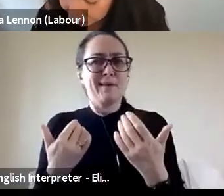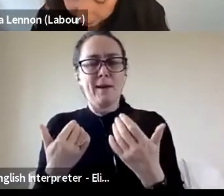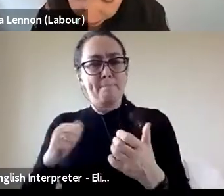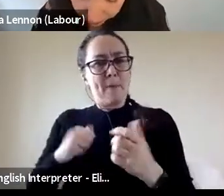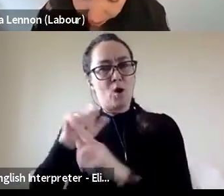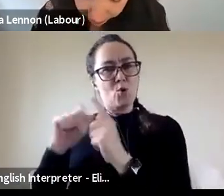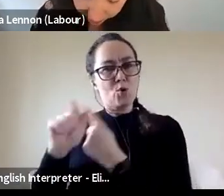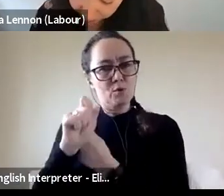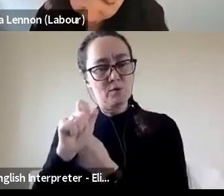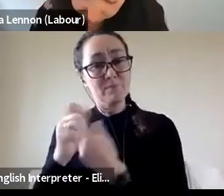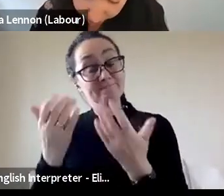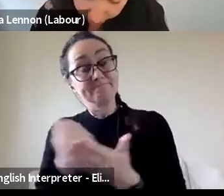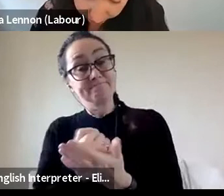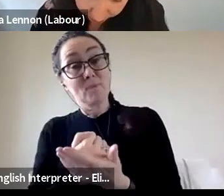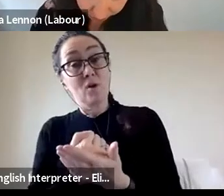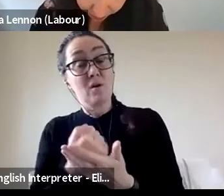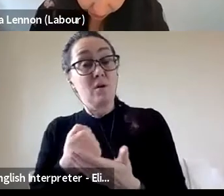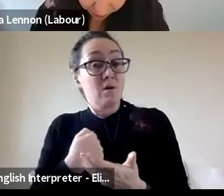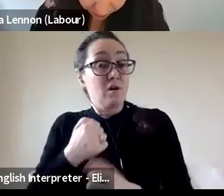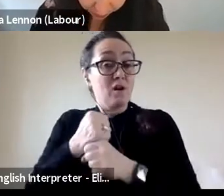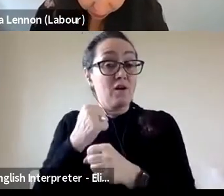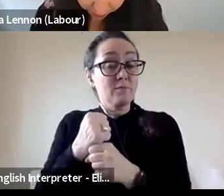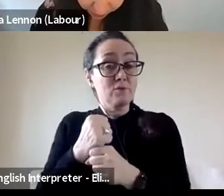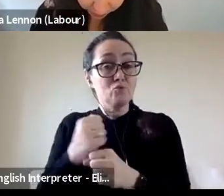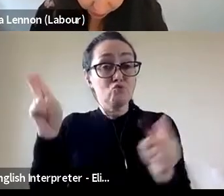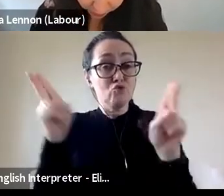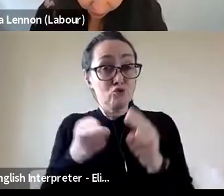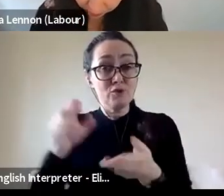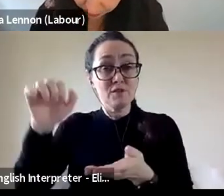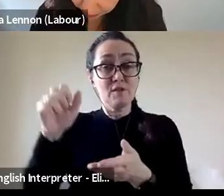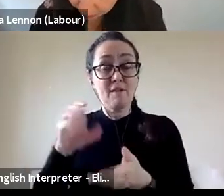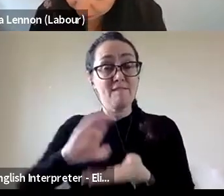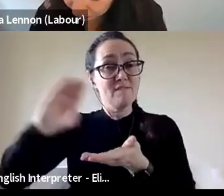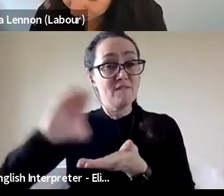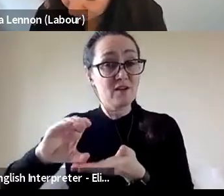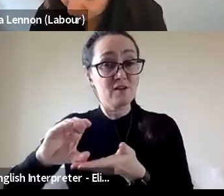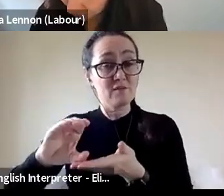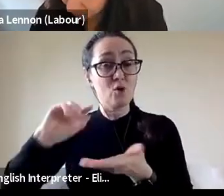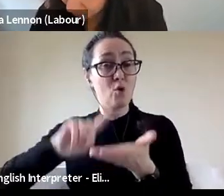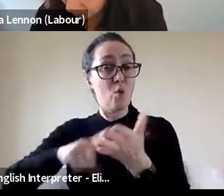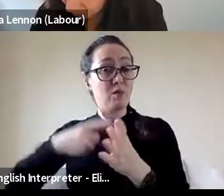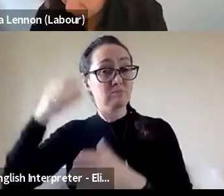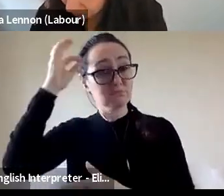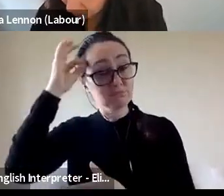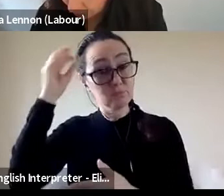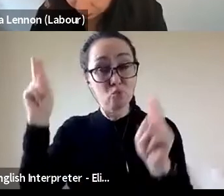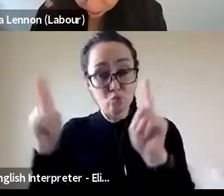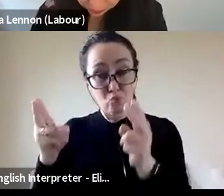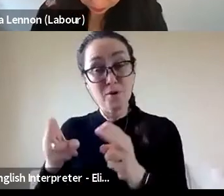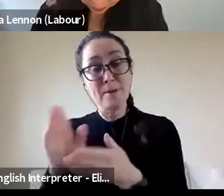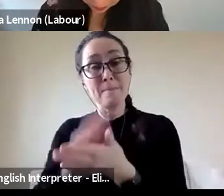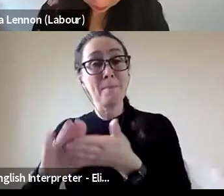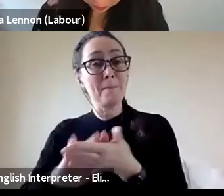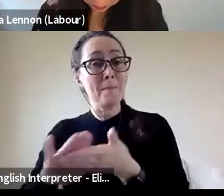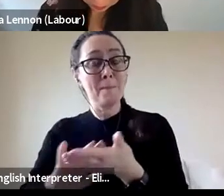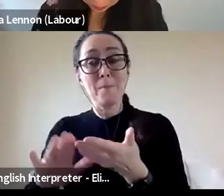chosen to cut funding for local government over and over and over. And local government is now being put under pressure of what it